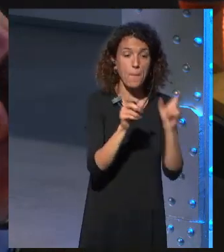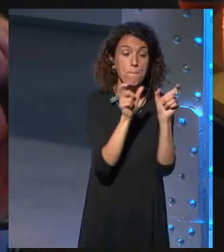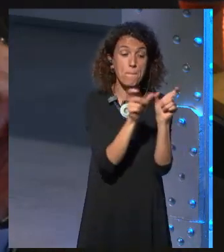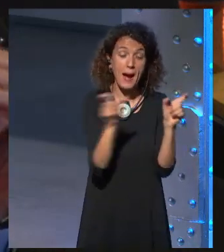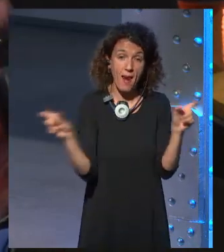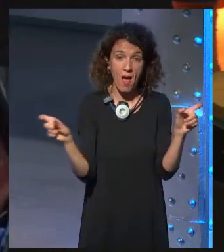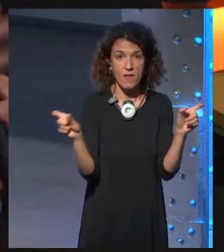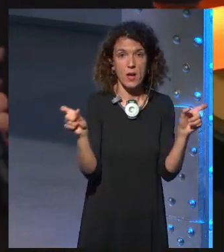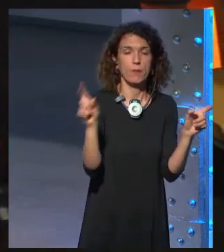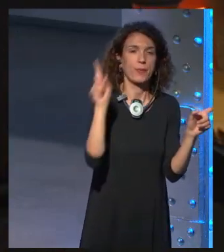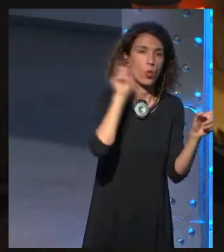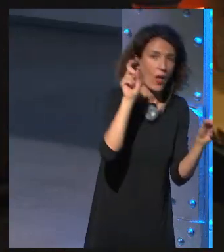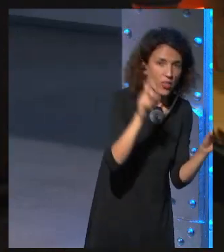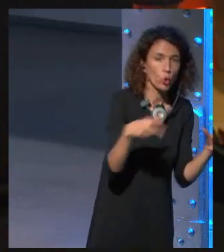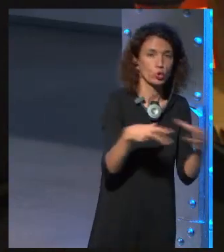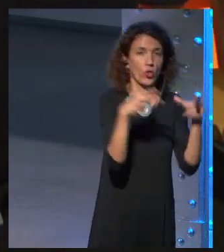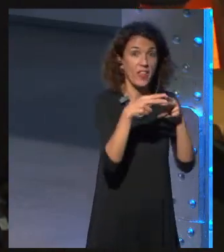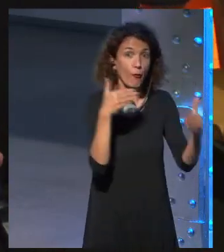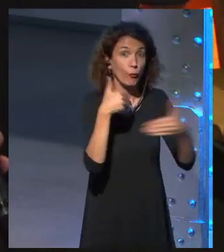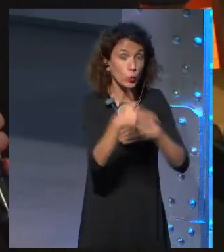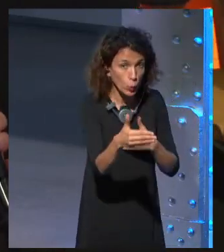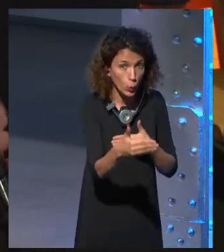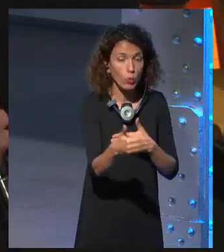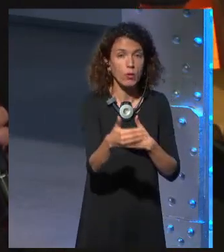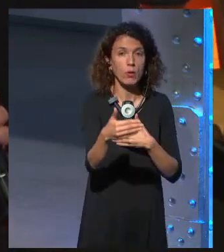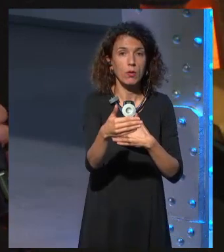an administration, whatever, the words that are devoted to